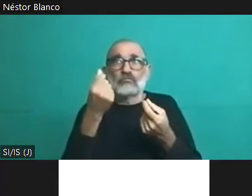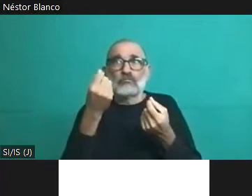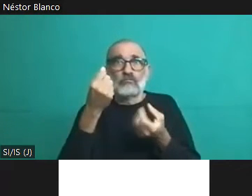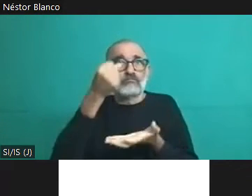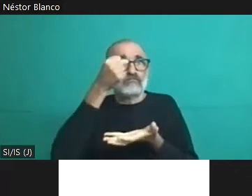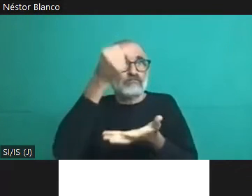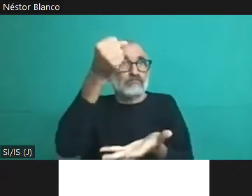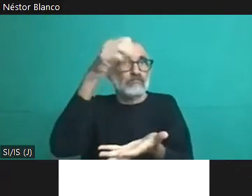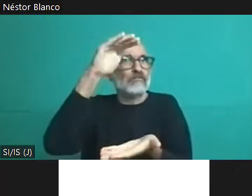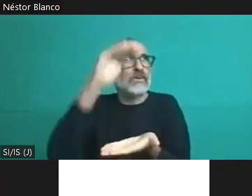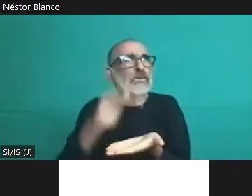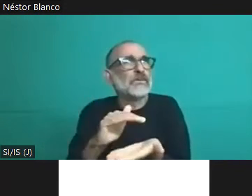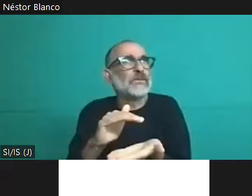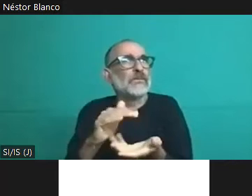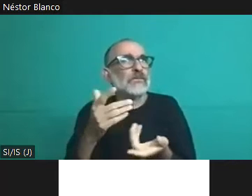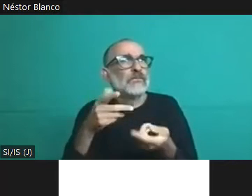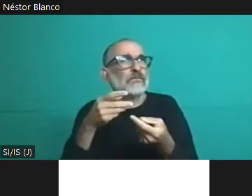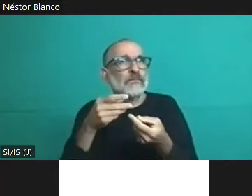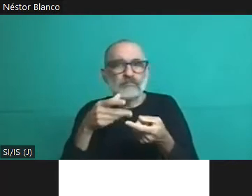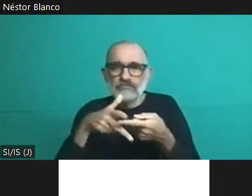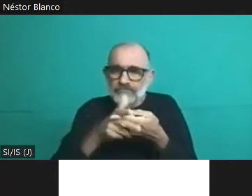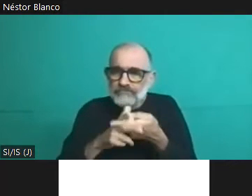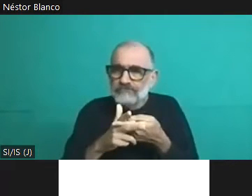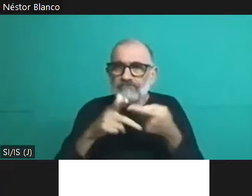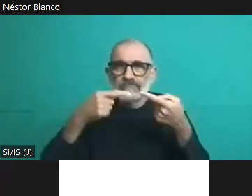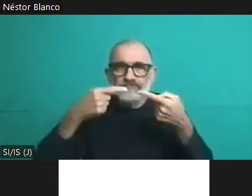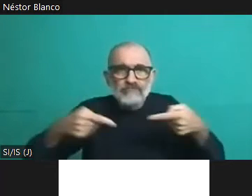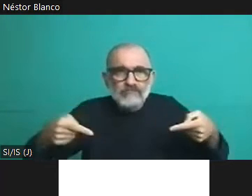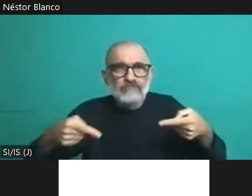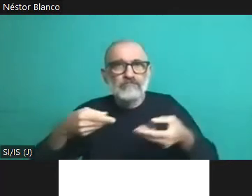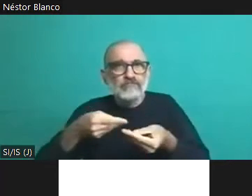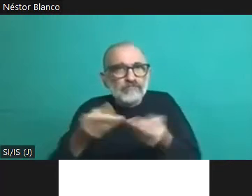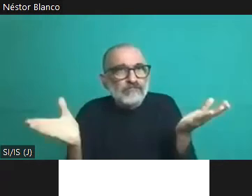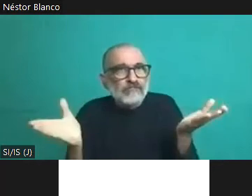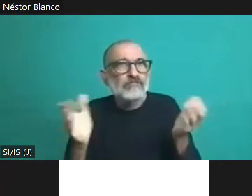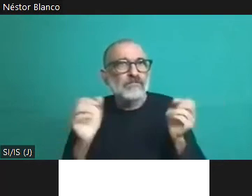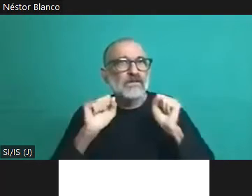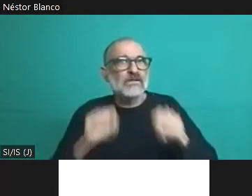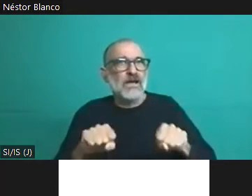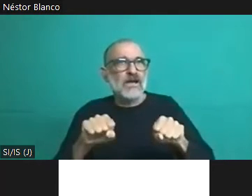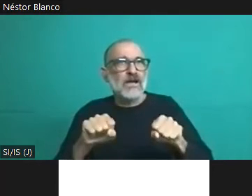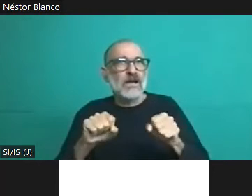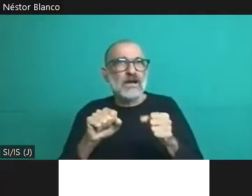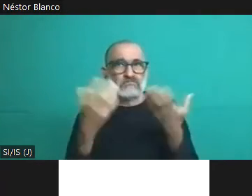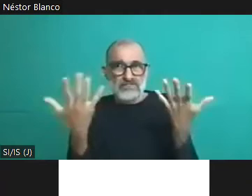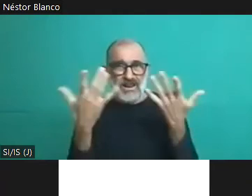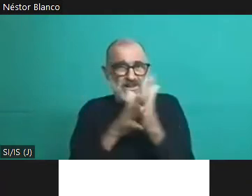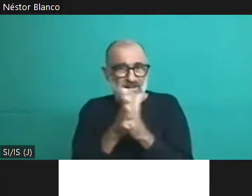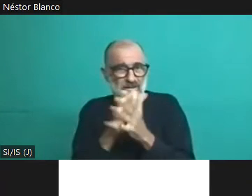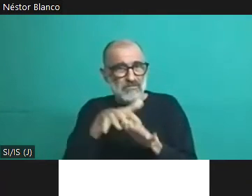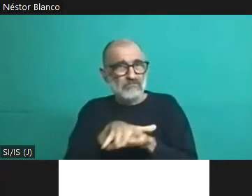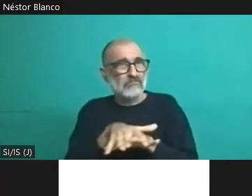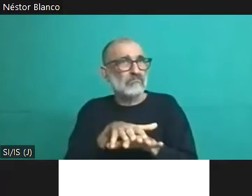and hand rubbing to avoid stockouts, and a coherent governance structure that can